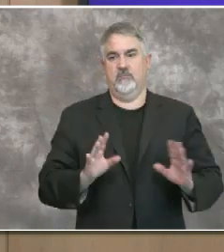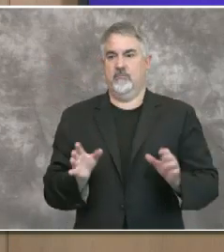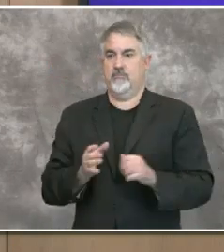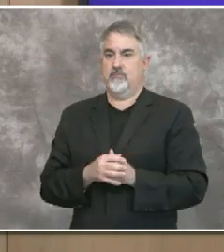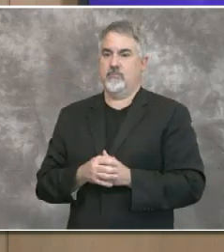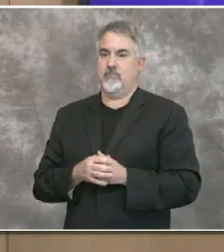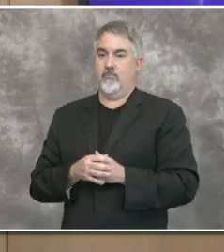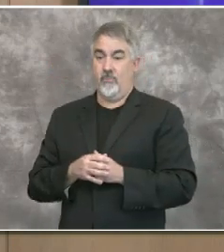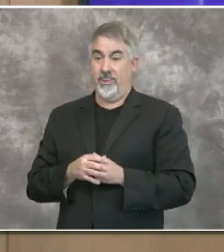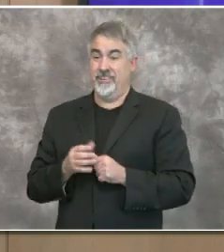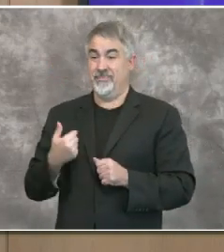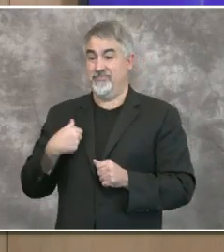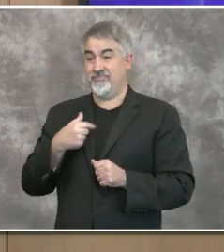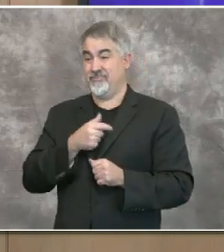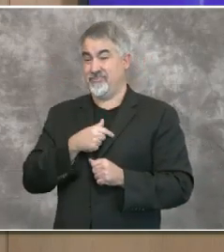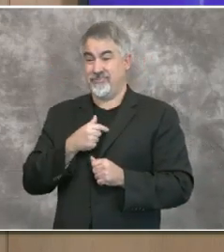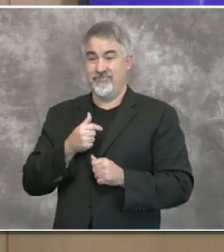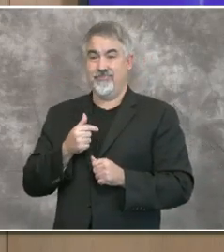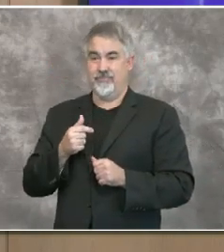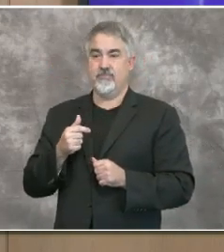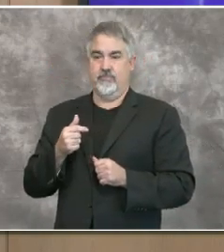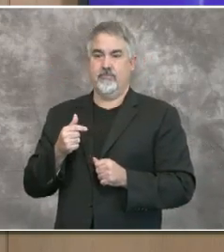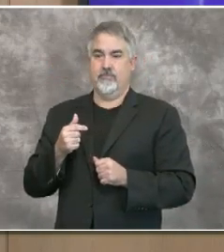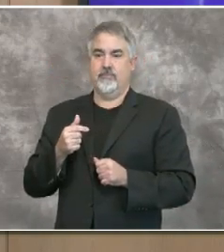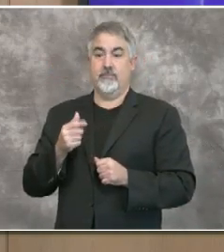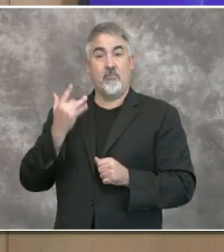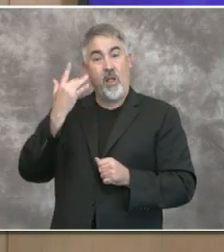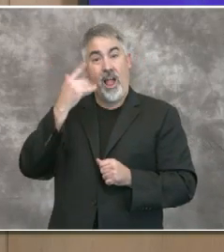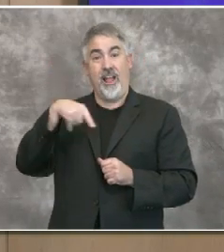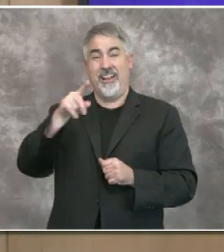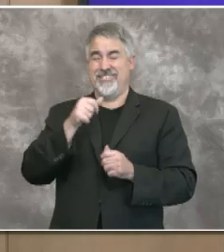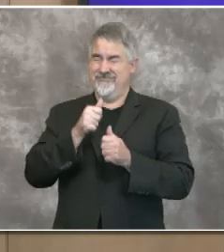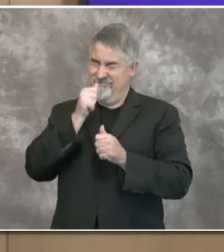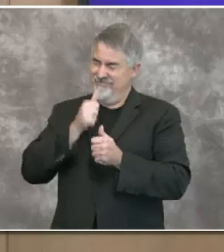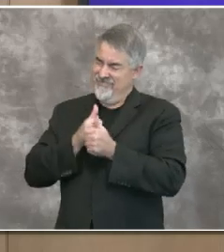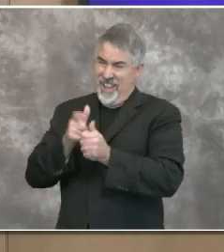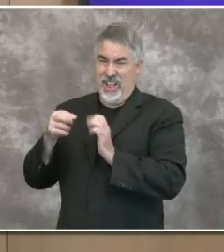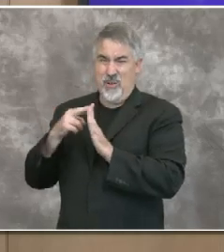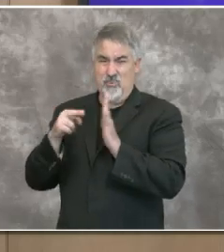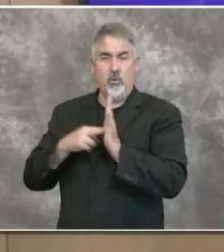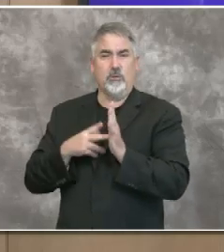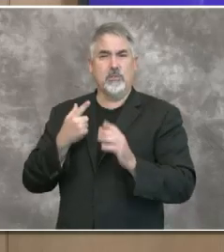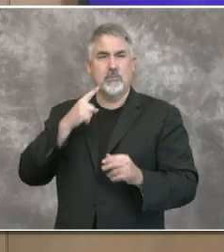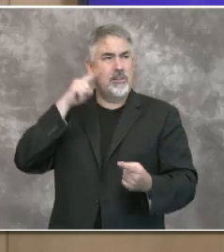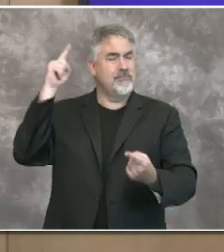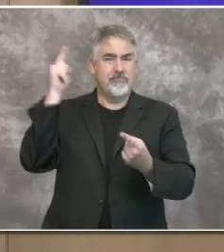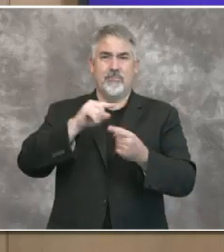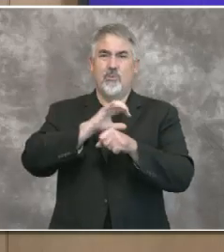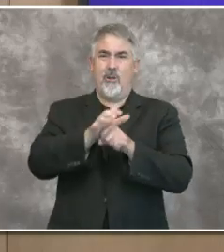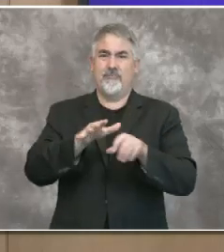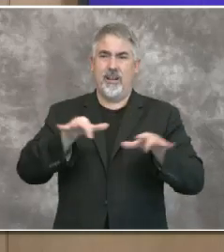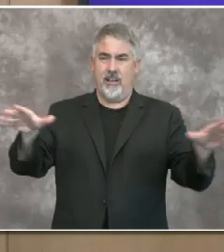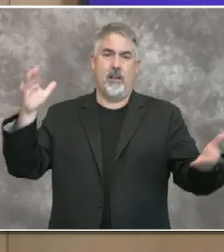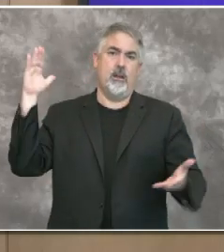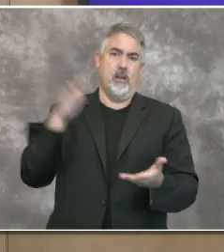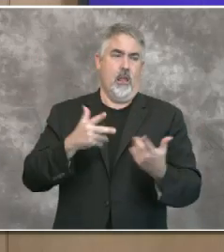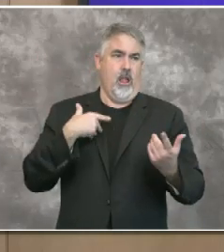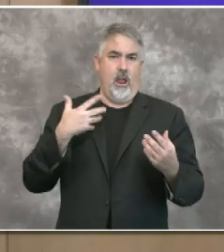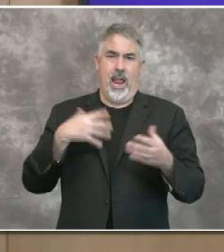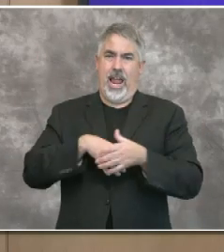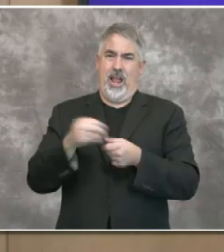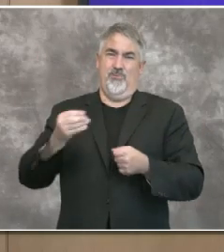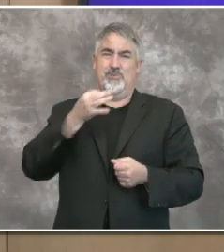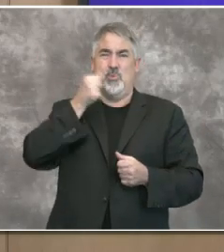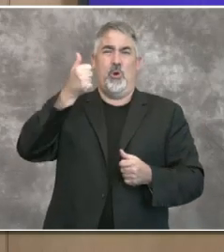it, the quicker that we will get out. And I think when we come out of it, the more we will appreciate those things that maybe for far too long we took